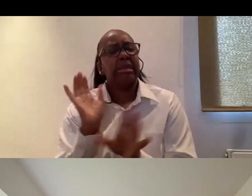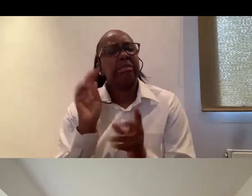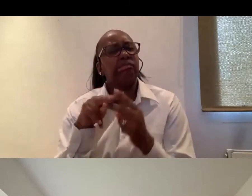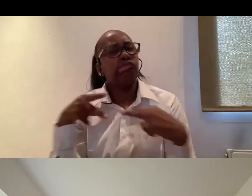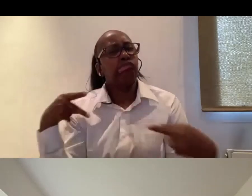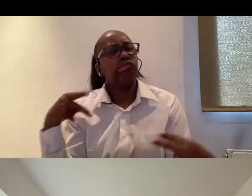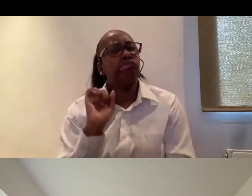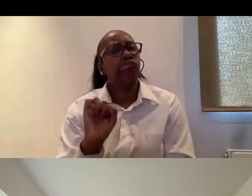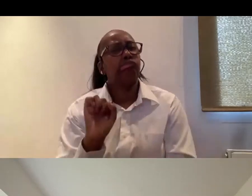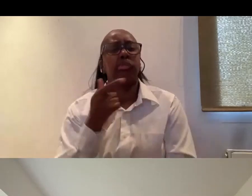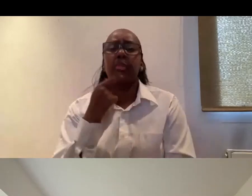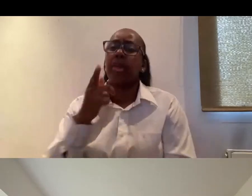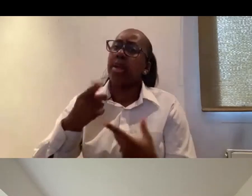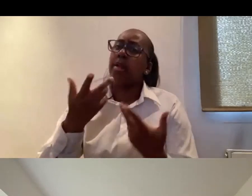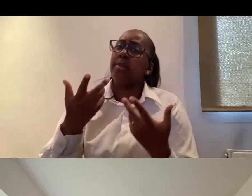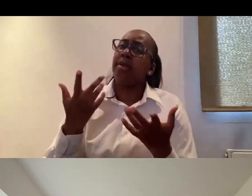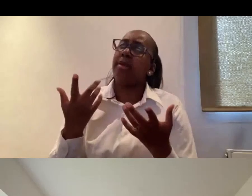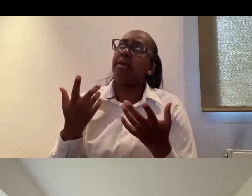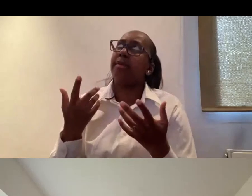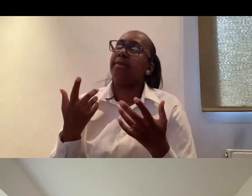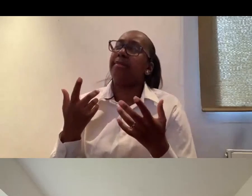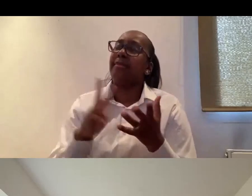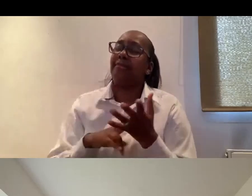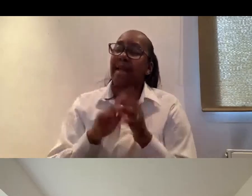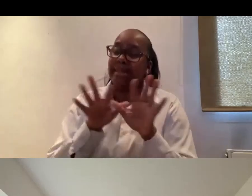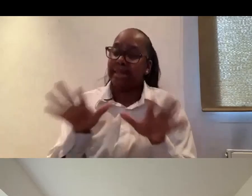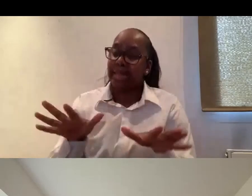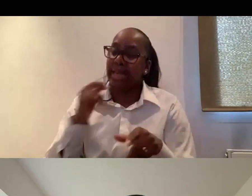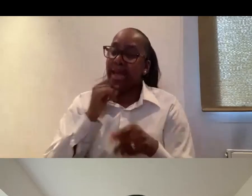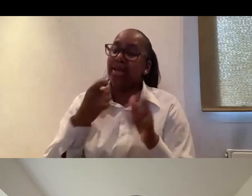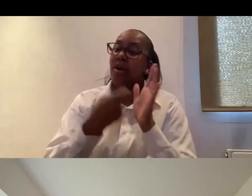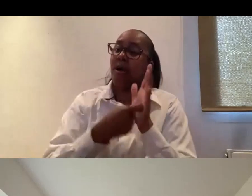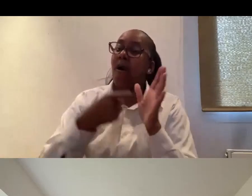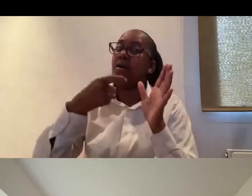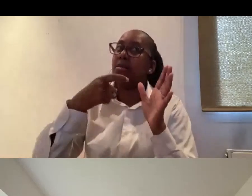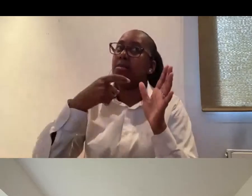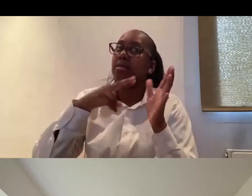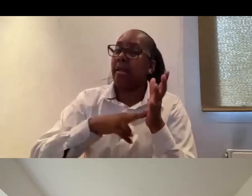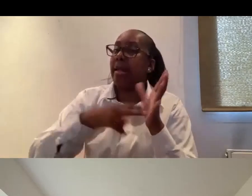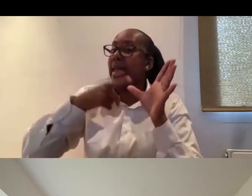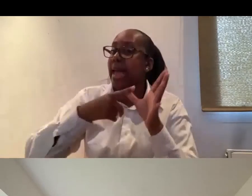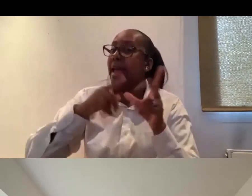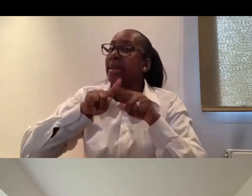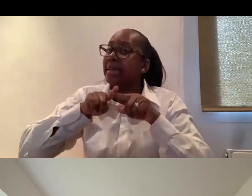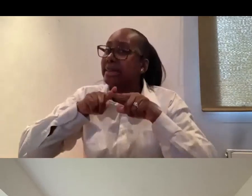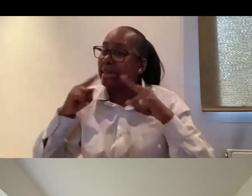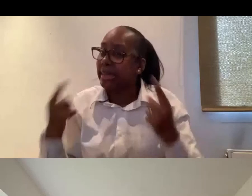Yeah, so the vaccines contain a molecule called RNA, which is similar to but different